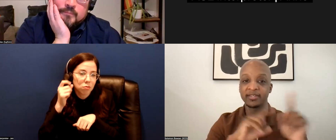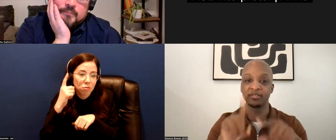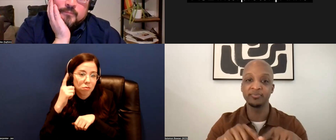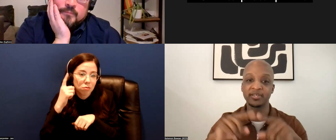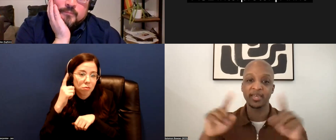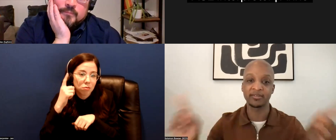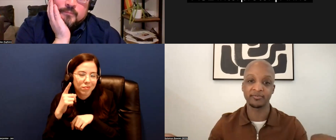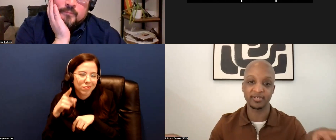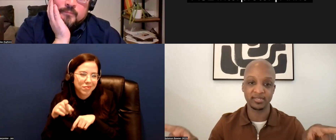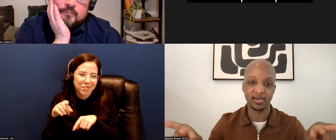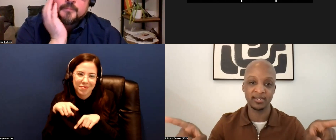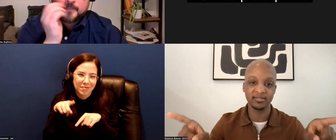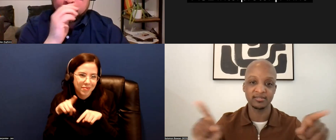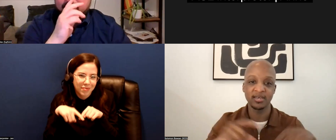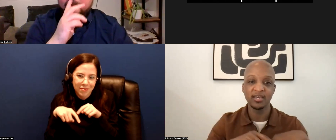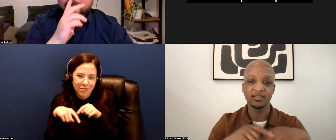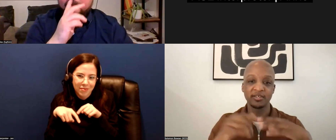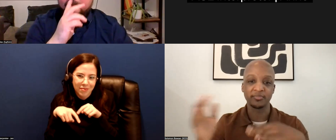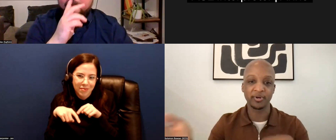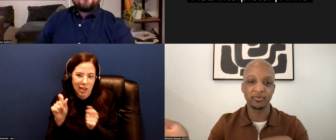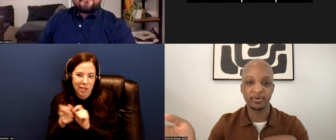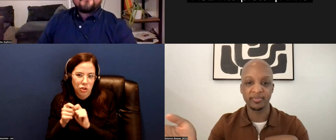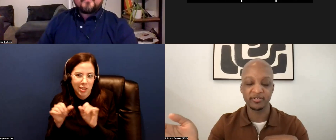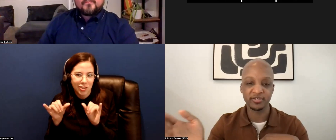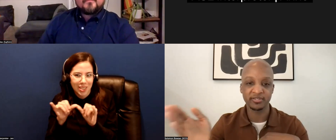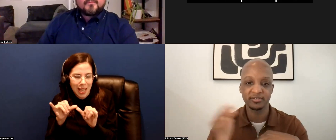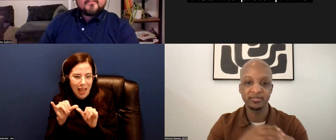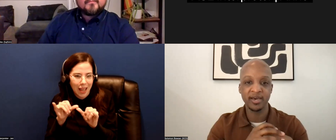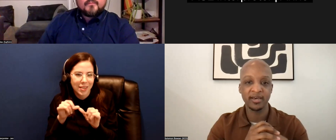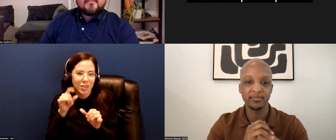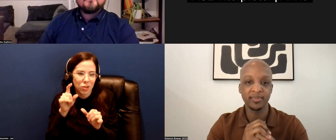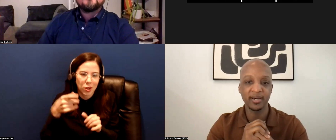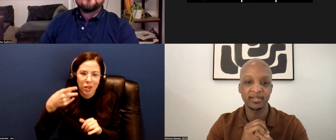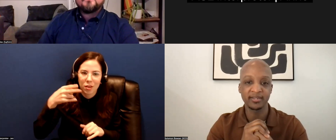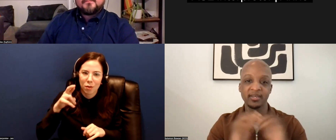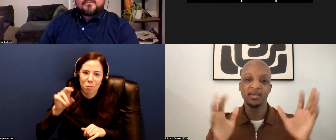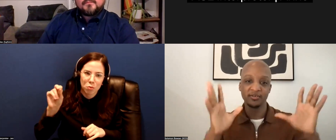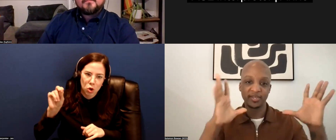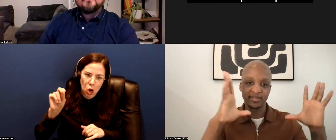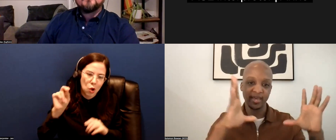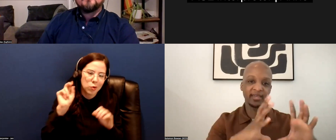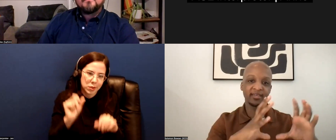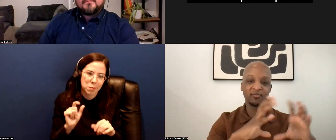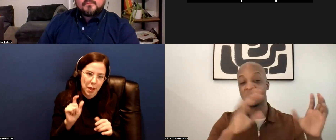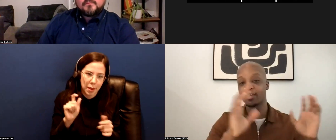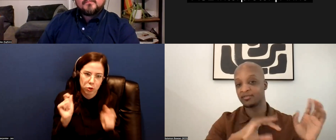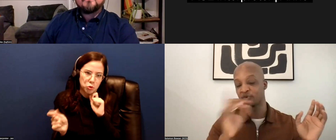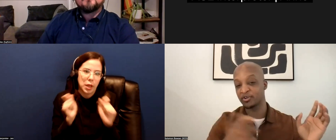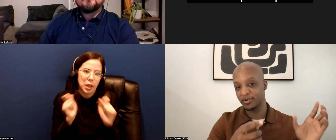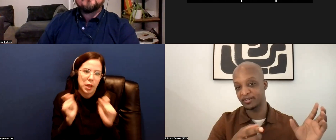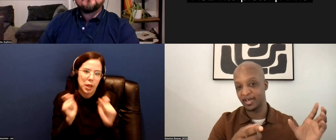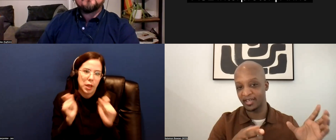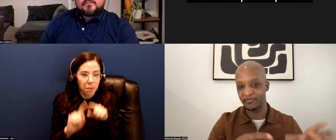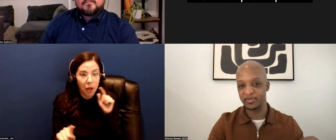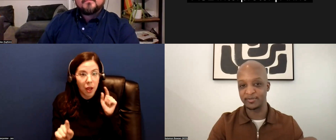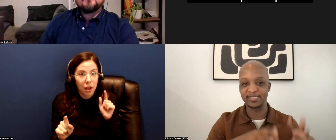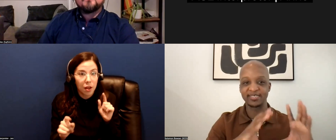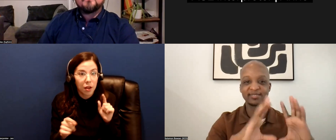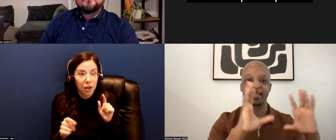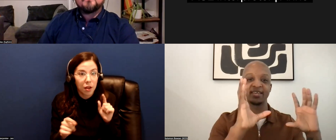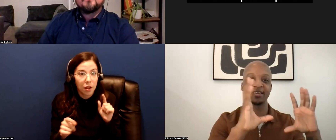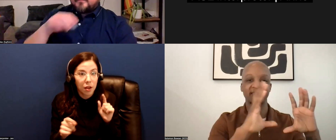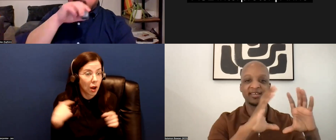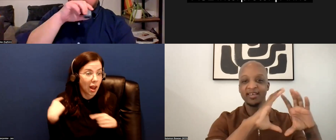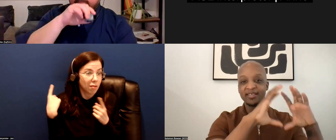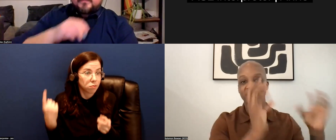service, you can't duplicate and resize. You need a pro permission to do that, but you can take the workaround I've used